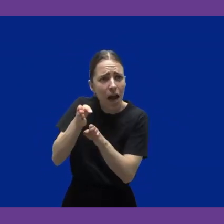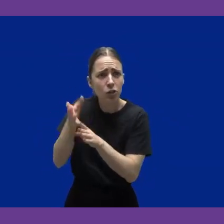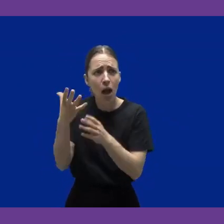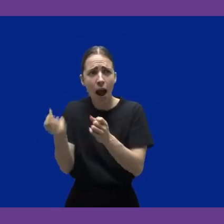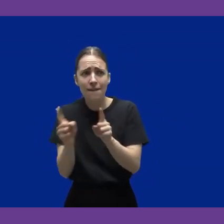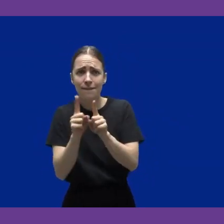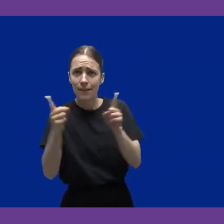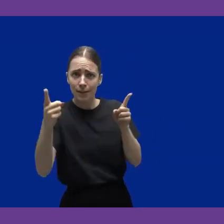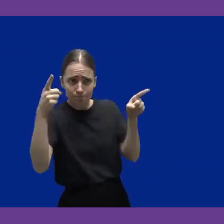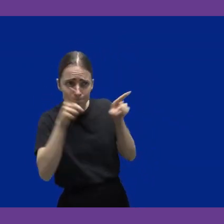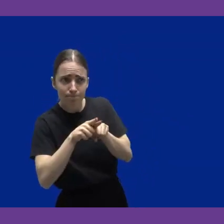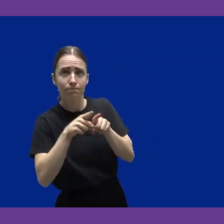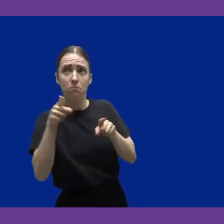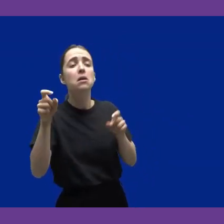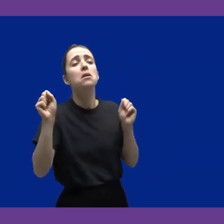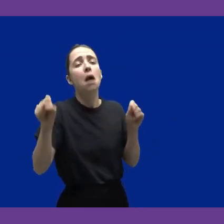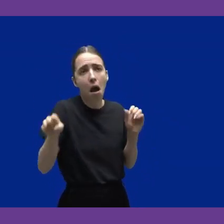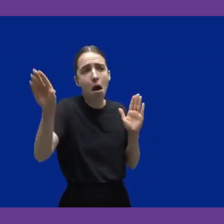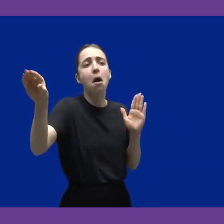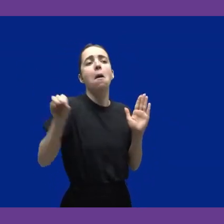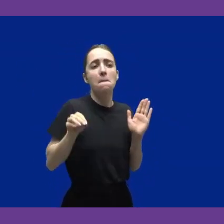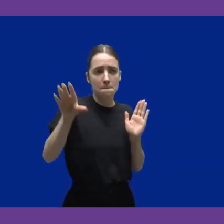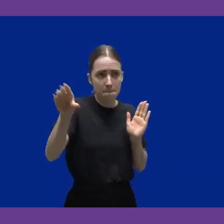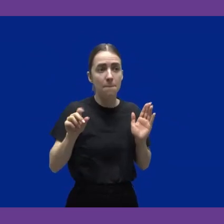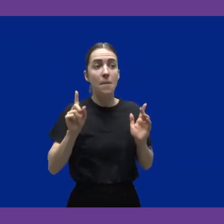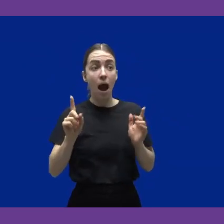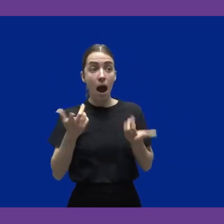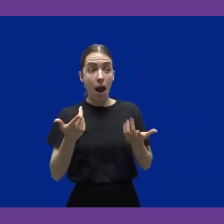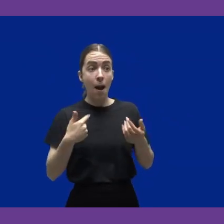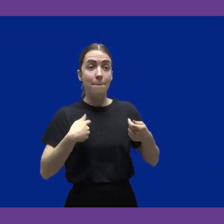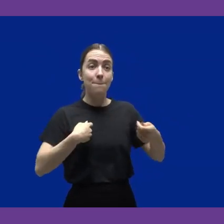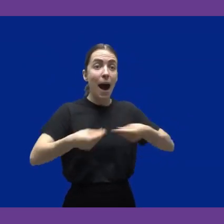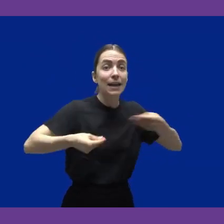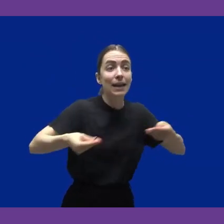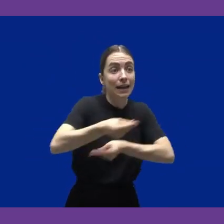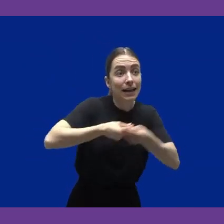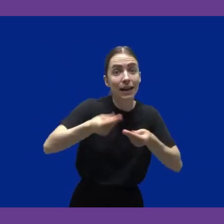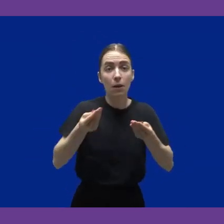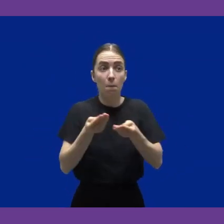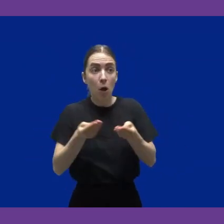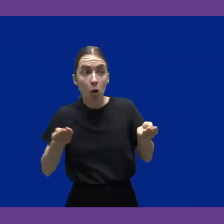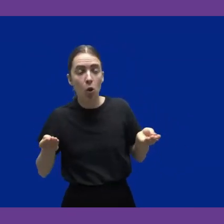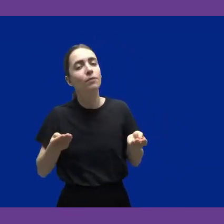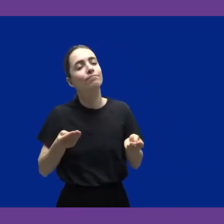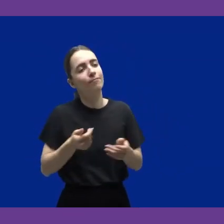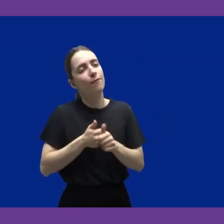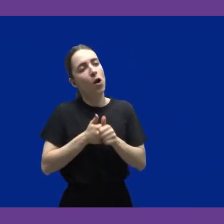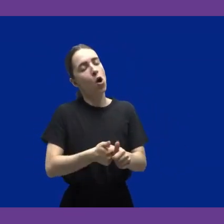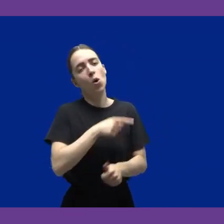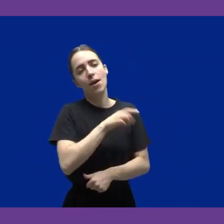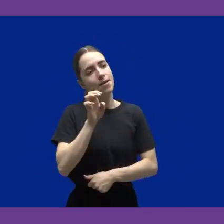put your product on the market, it is then up to the market surveillance authorities to decide whether it's